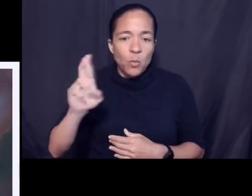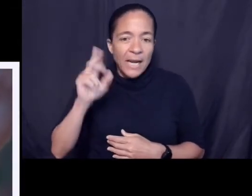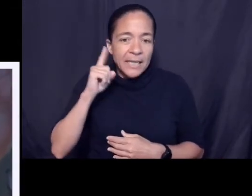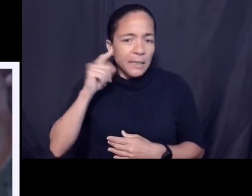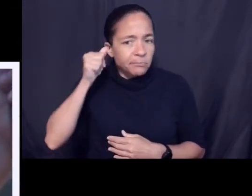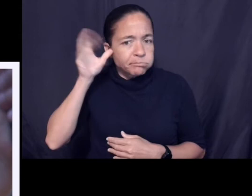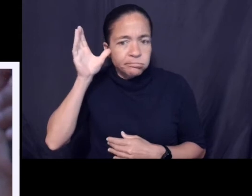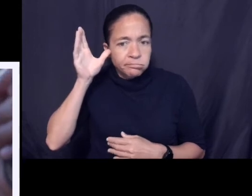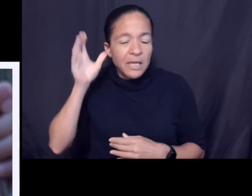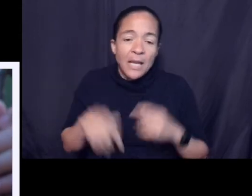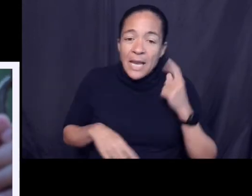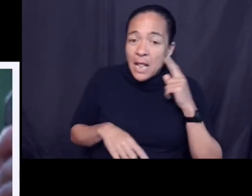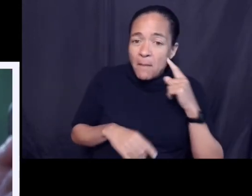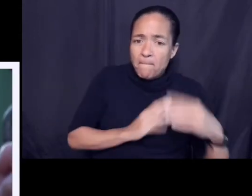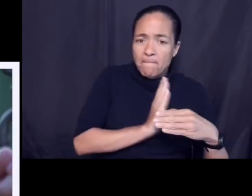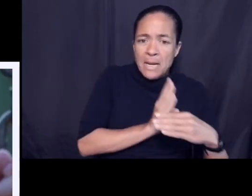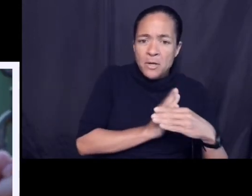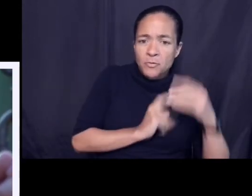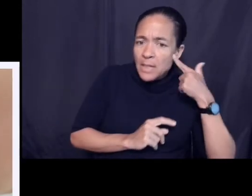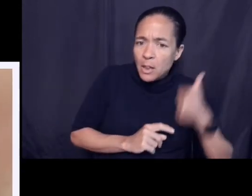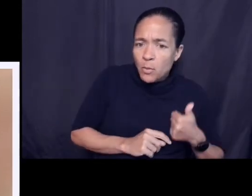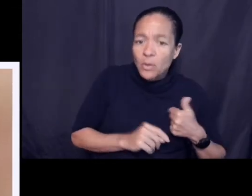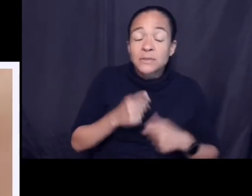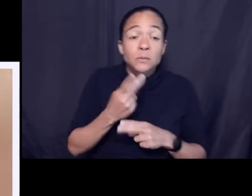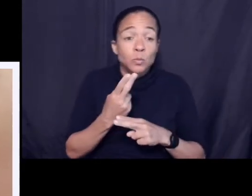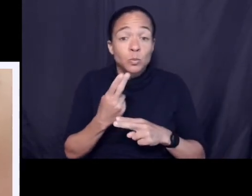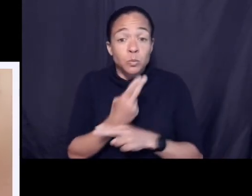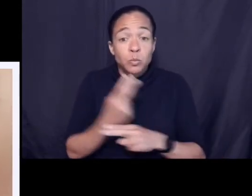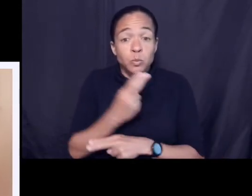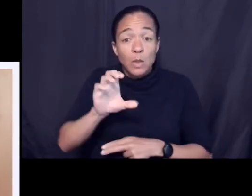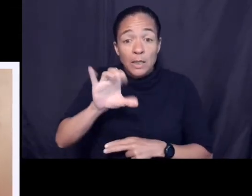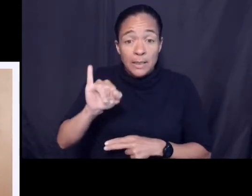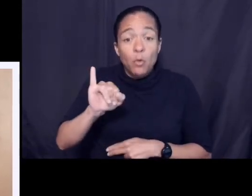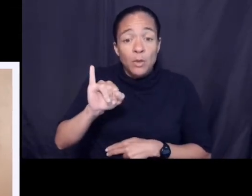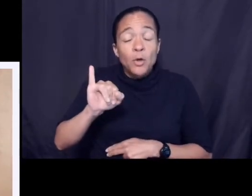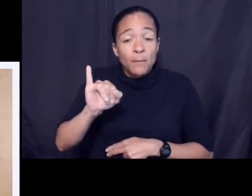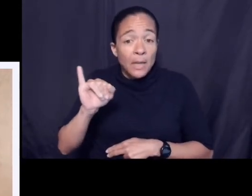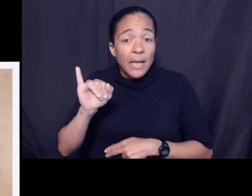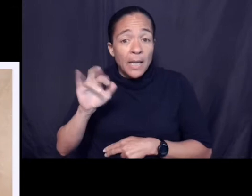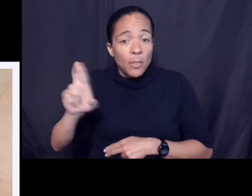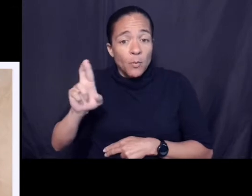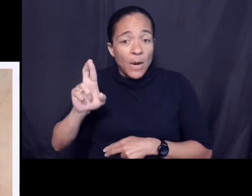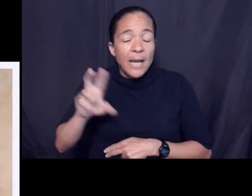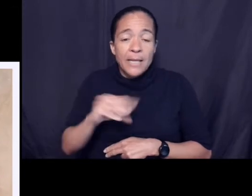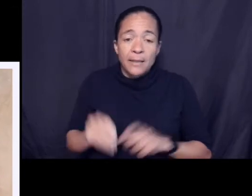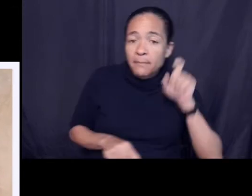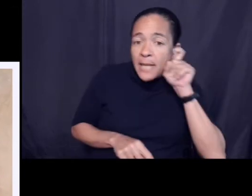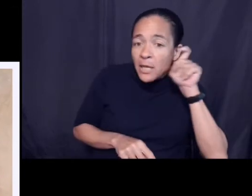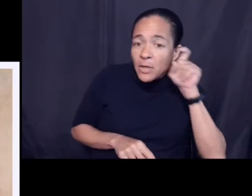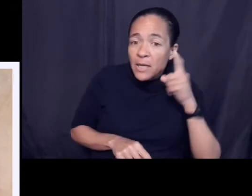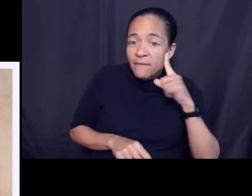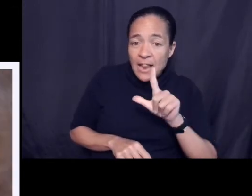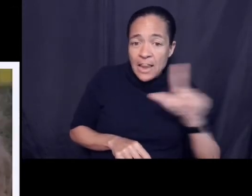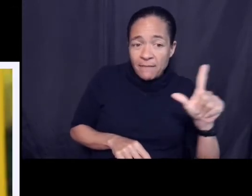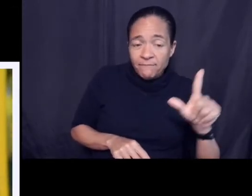her right ear, and she's got a moderate loss in her left ear. And so she uses a cochlear implant on the right side and a hearing aid on the left